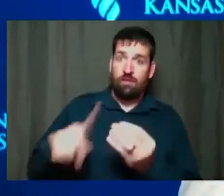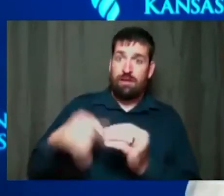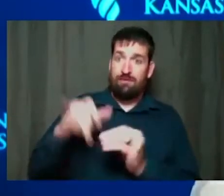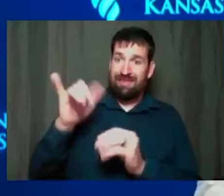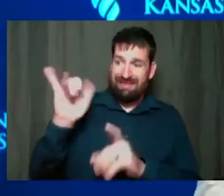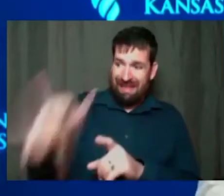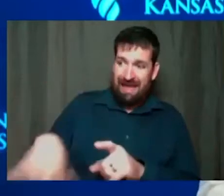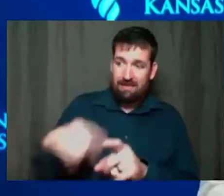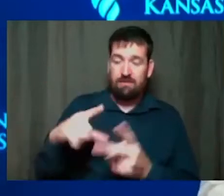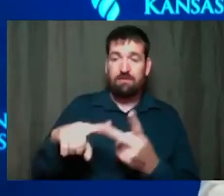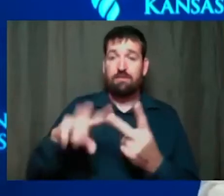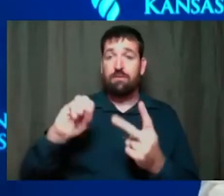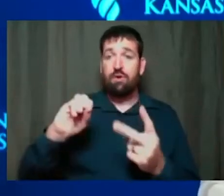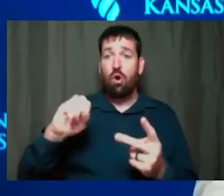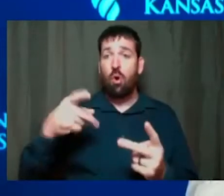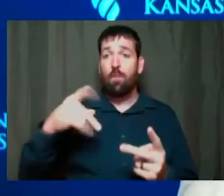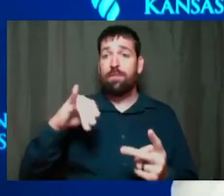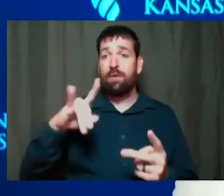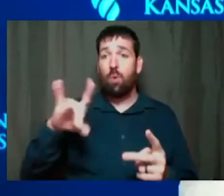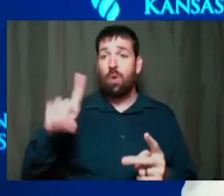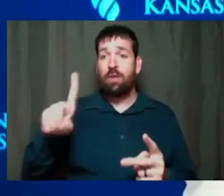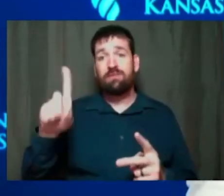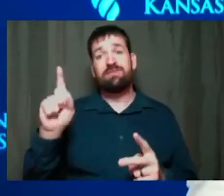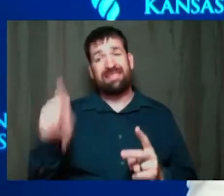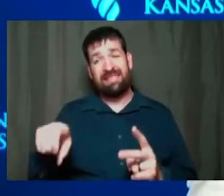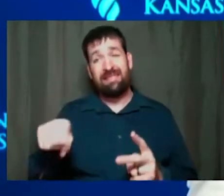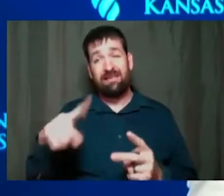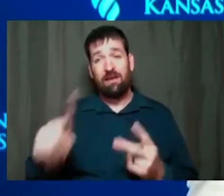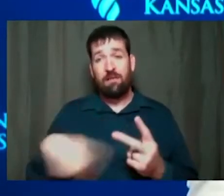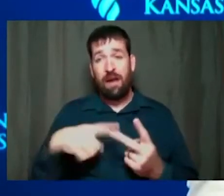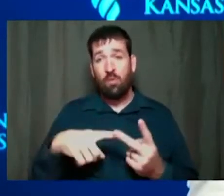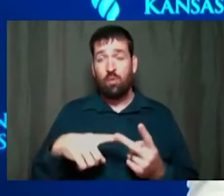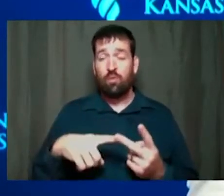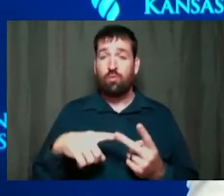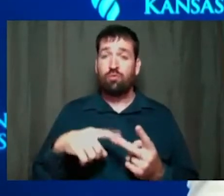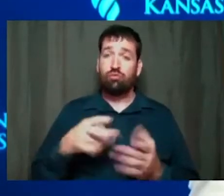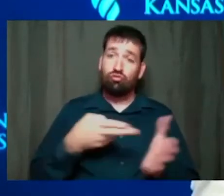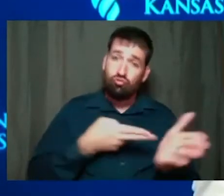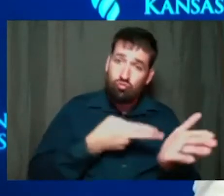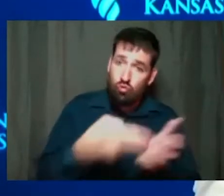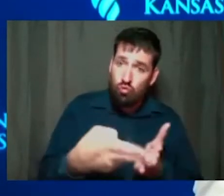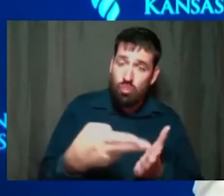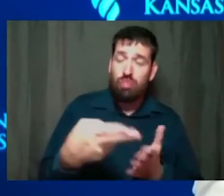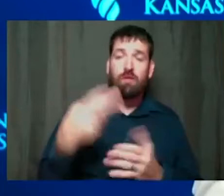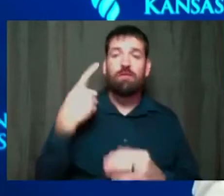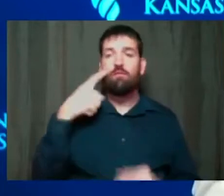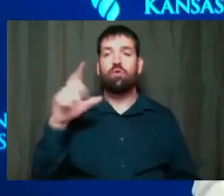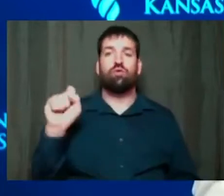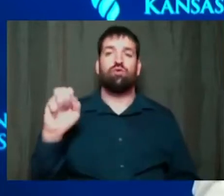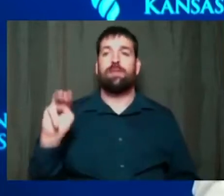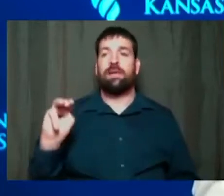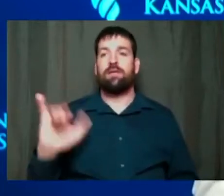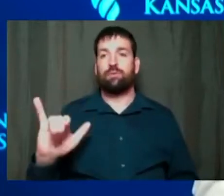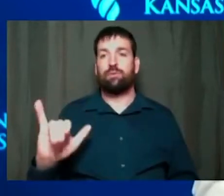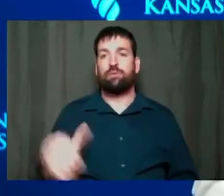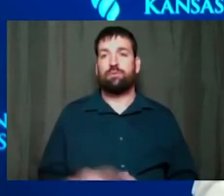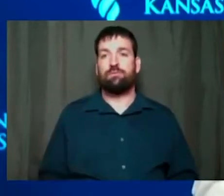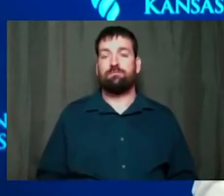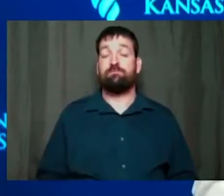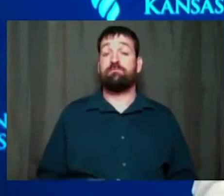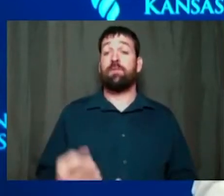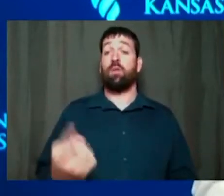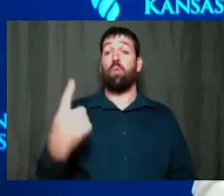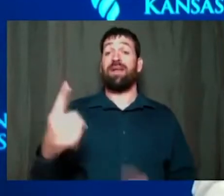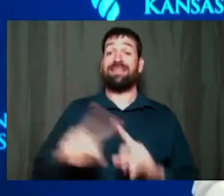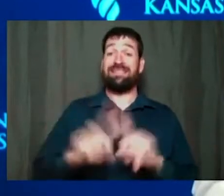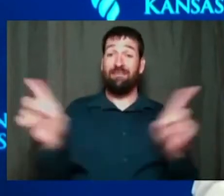We probably have to have a national conversation about truth in social media. The one difference is that even